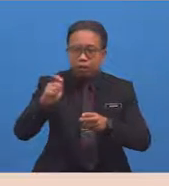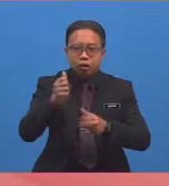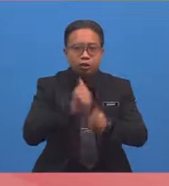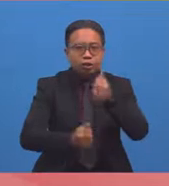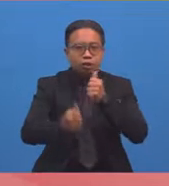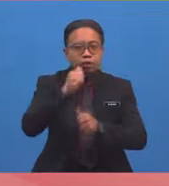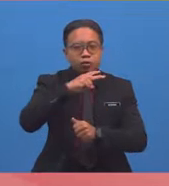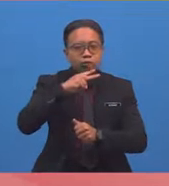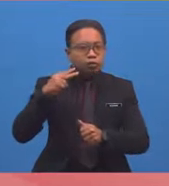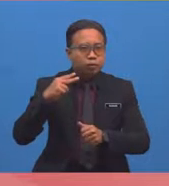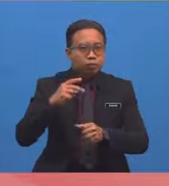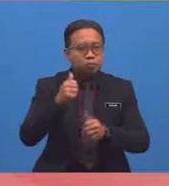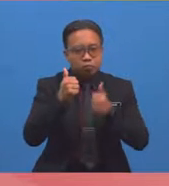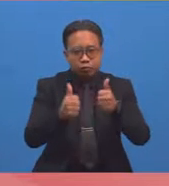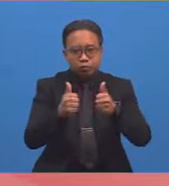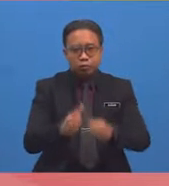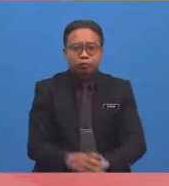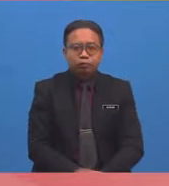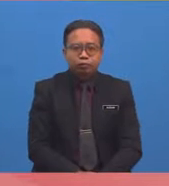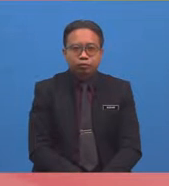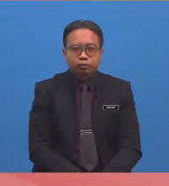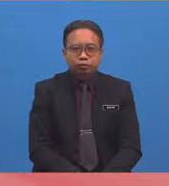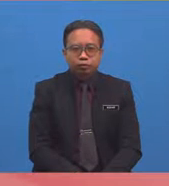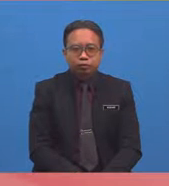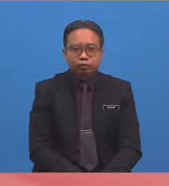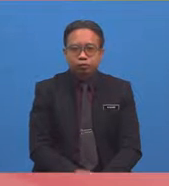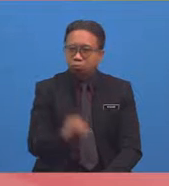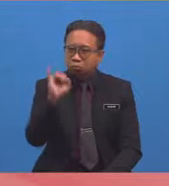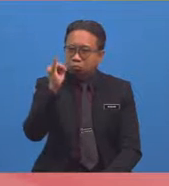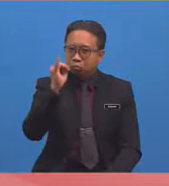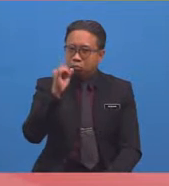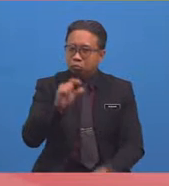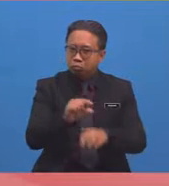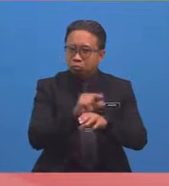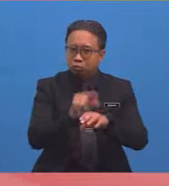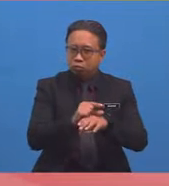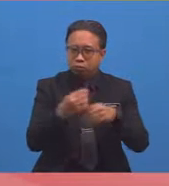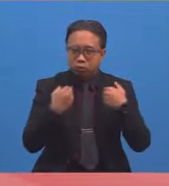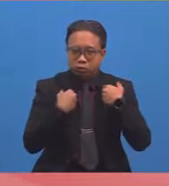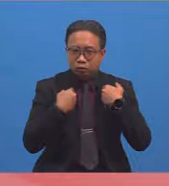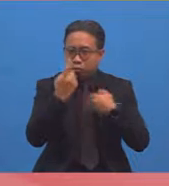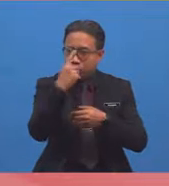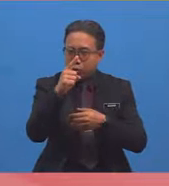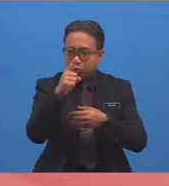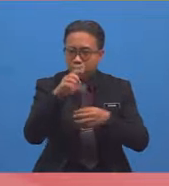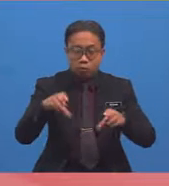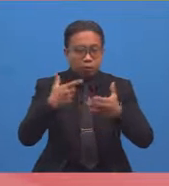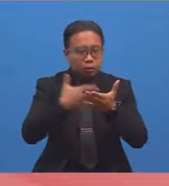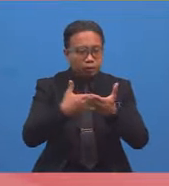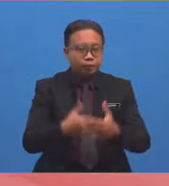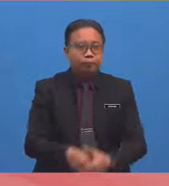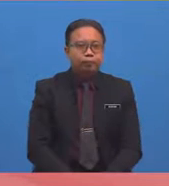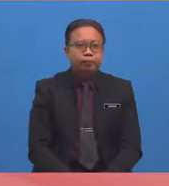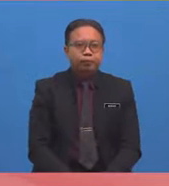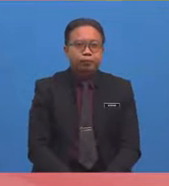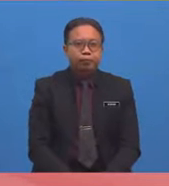verbs? Good job, boys and girls. And even if you were not able to do so, there's always chances for you to re-attempt them later.